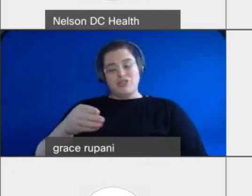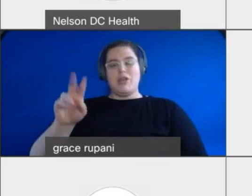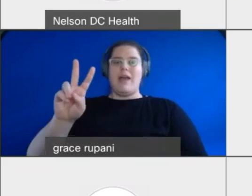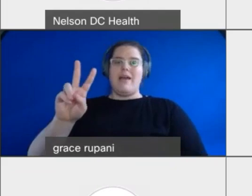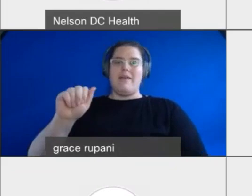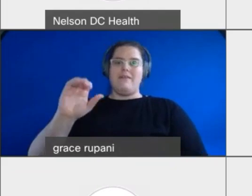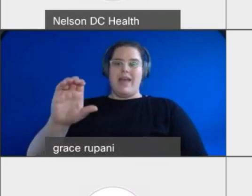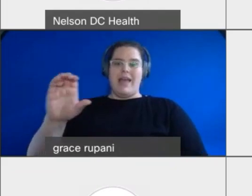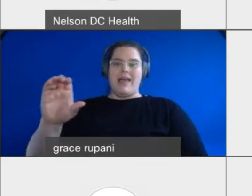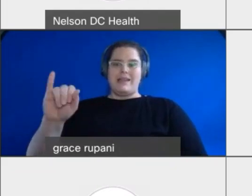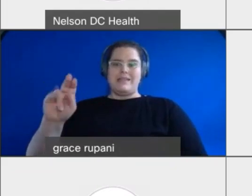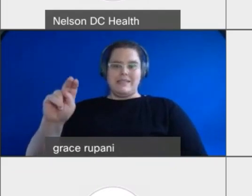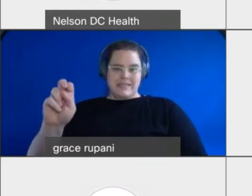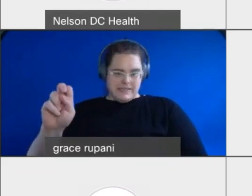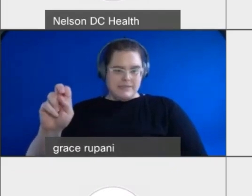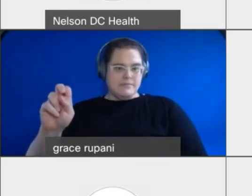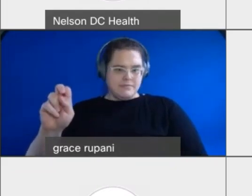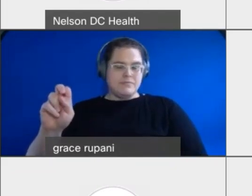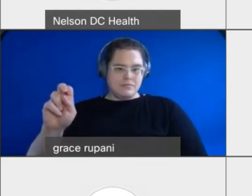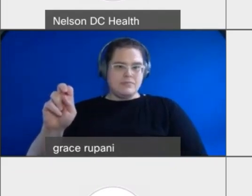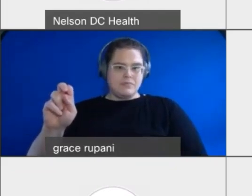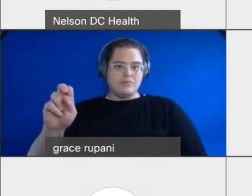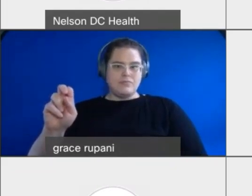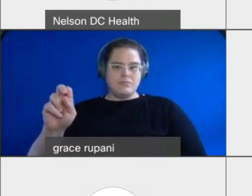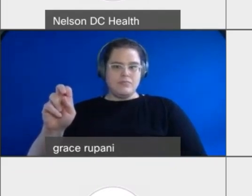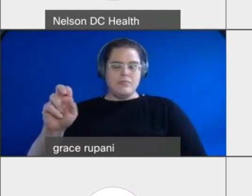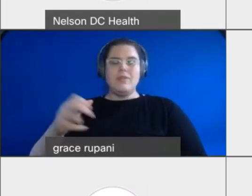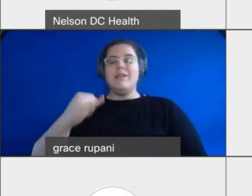coronavirus.dc.gov/vaccine. And if you just go to